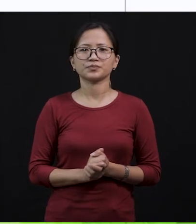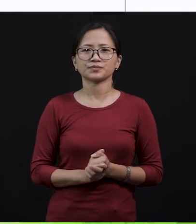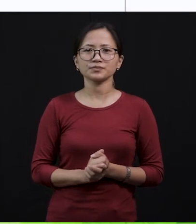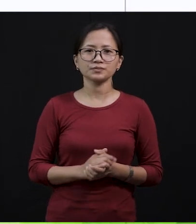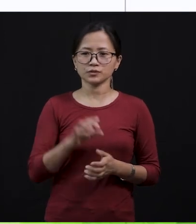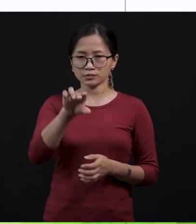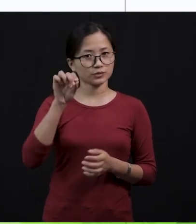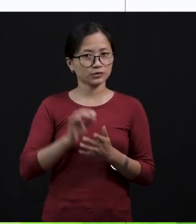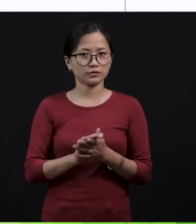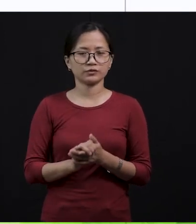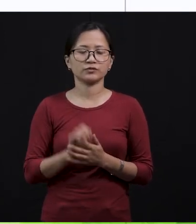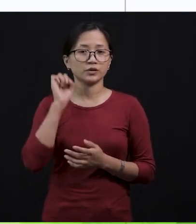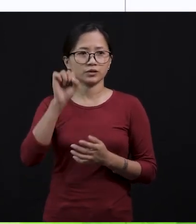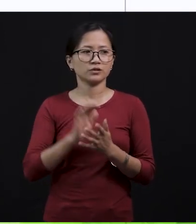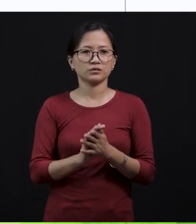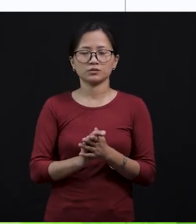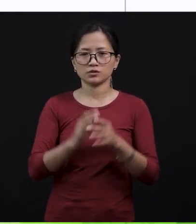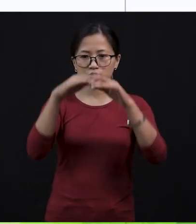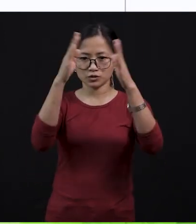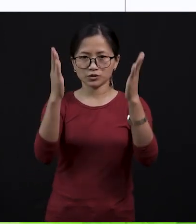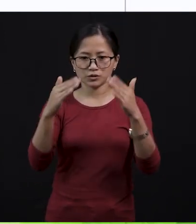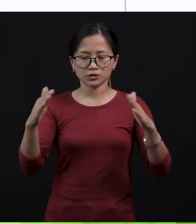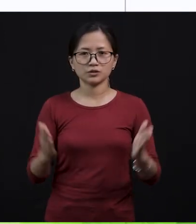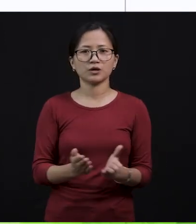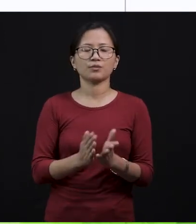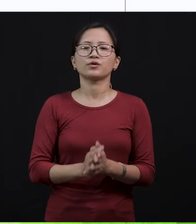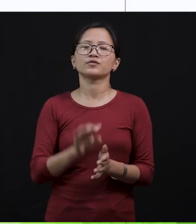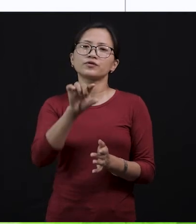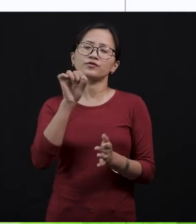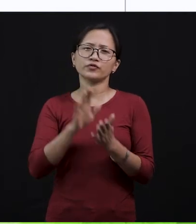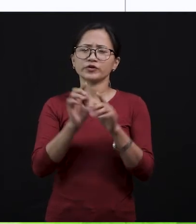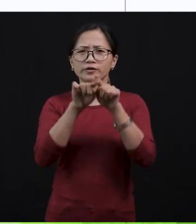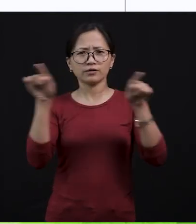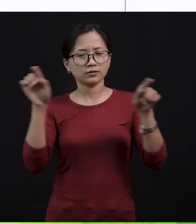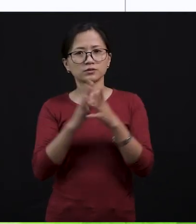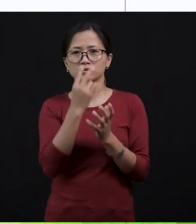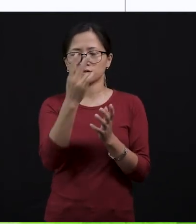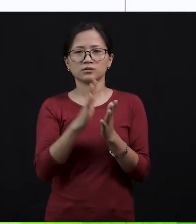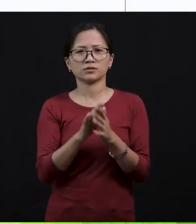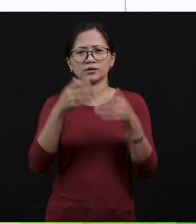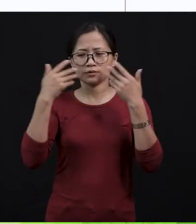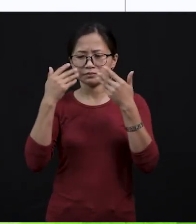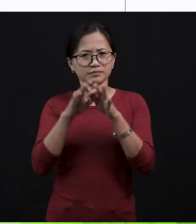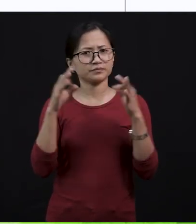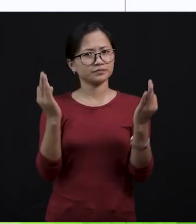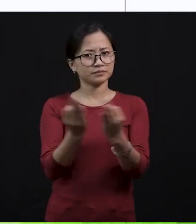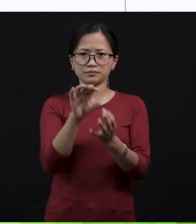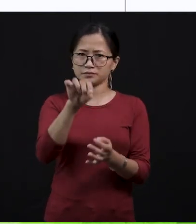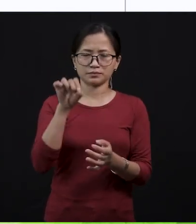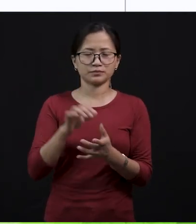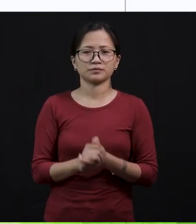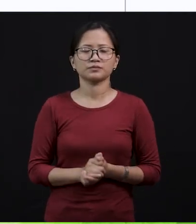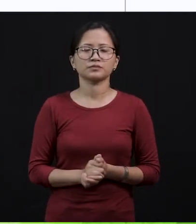depravity. And you will find him in the shape of a feline that is belonging to the cat family. And this